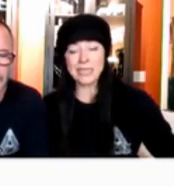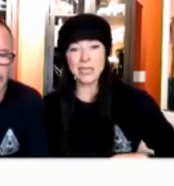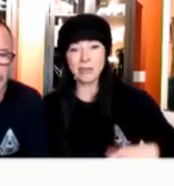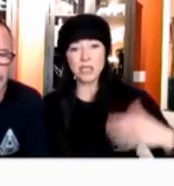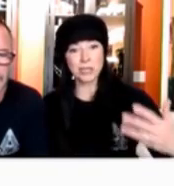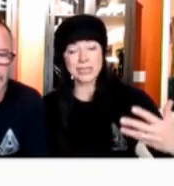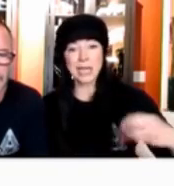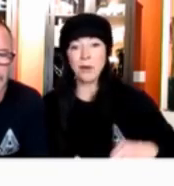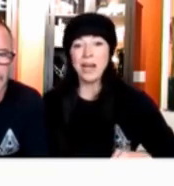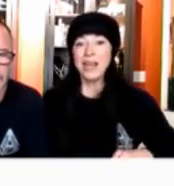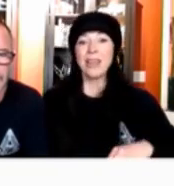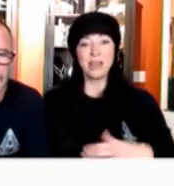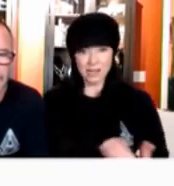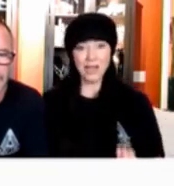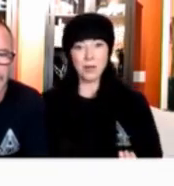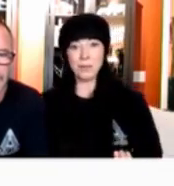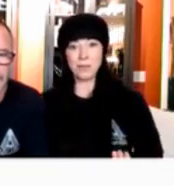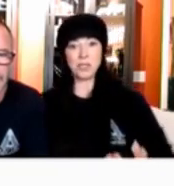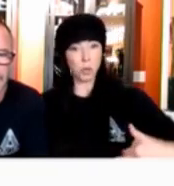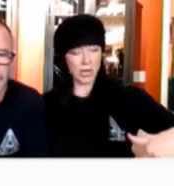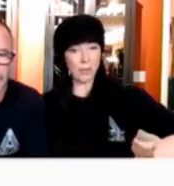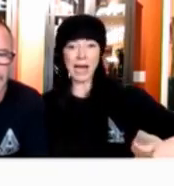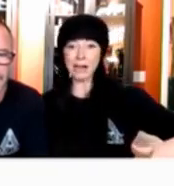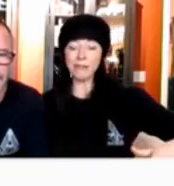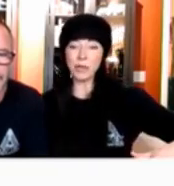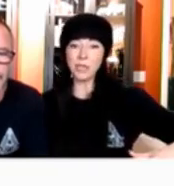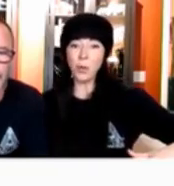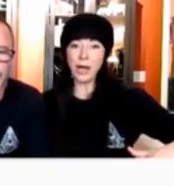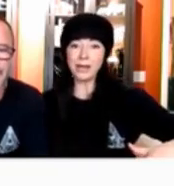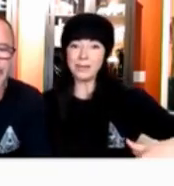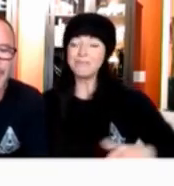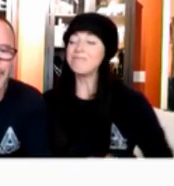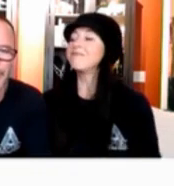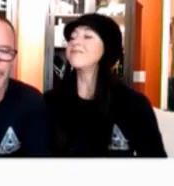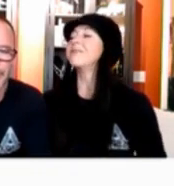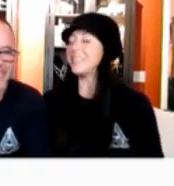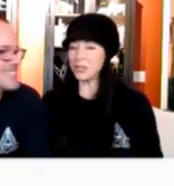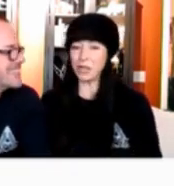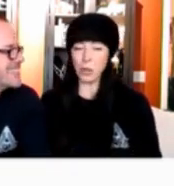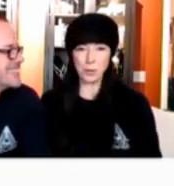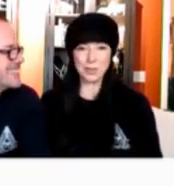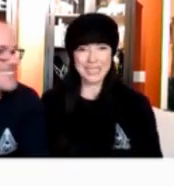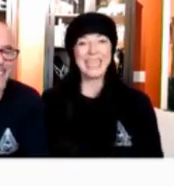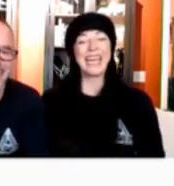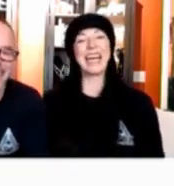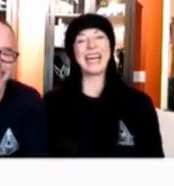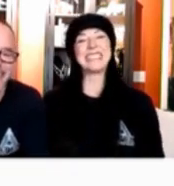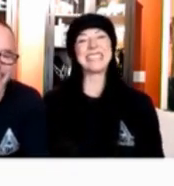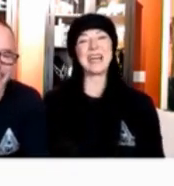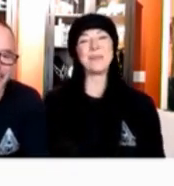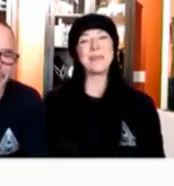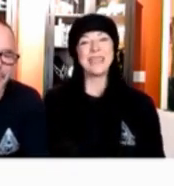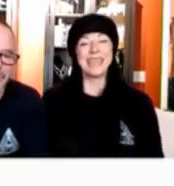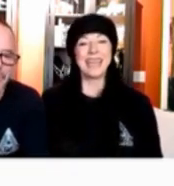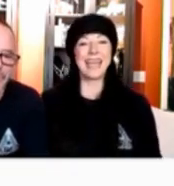family because they're adults now. They'll come and maybe join a pack for a little while. They're called interlopers.